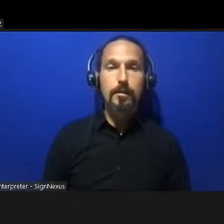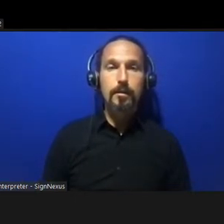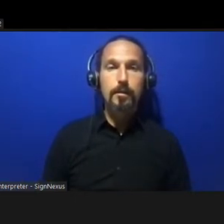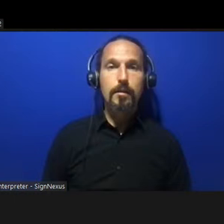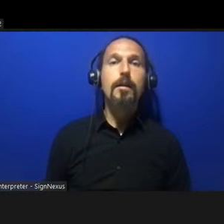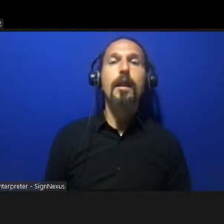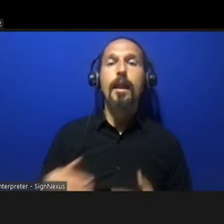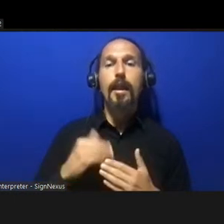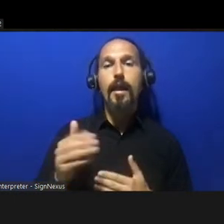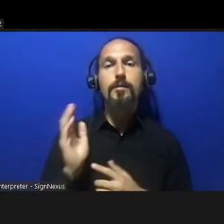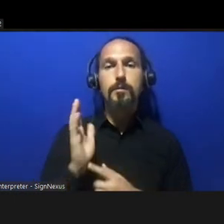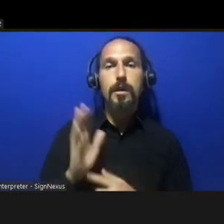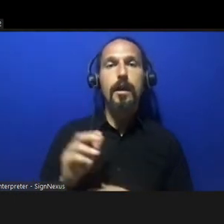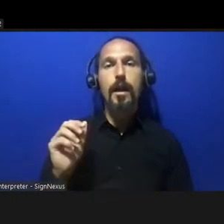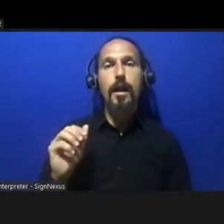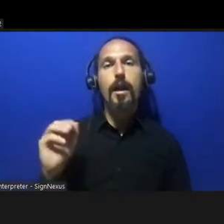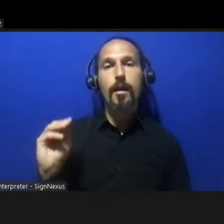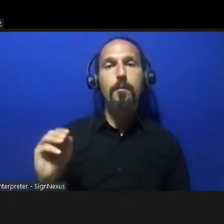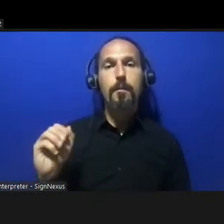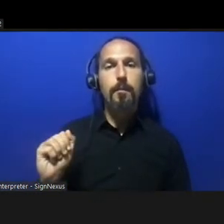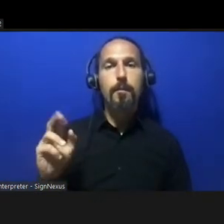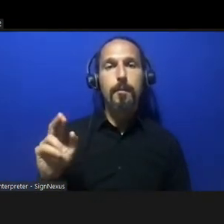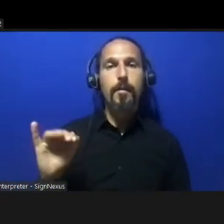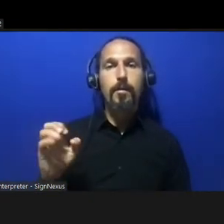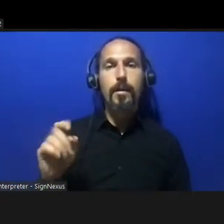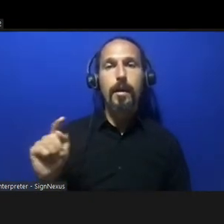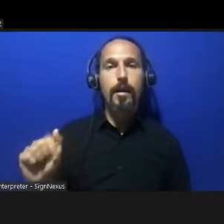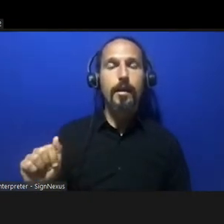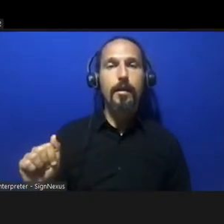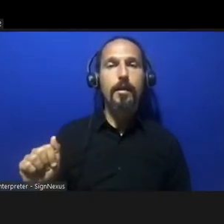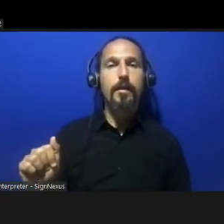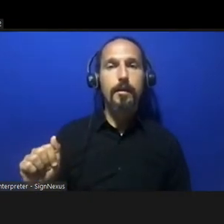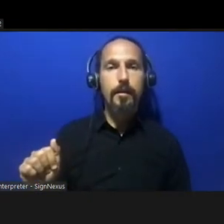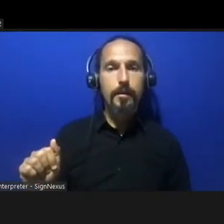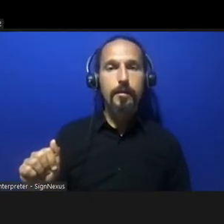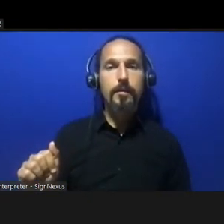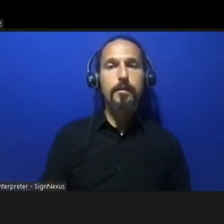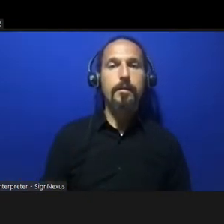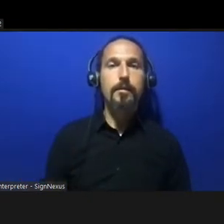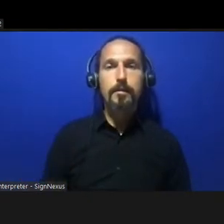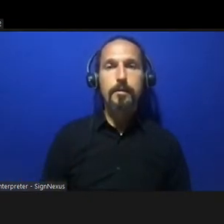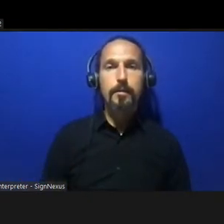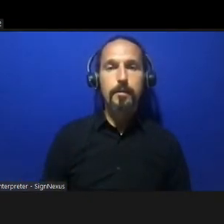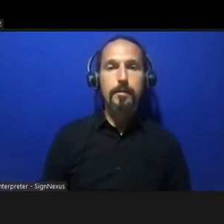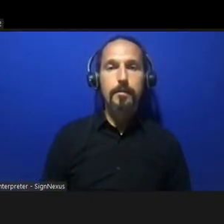our next speaker is marietta vieira followed by sandra fleming